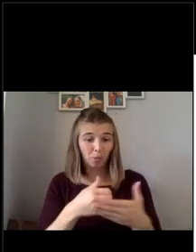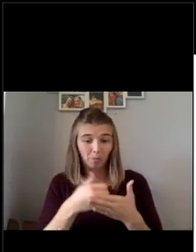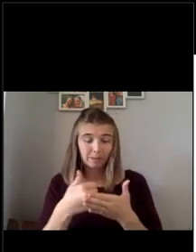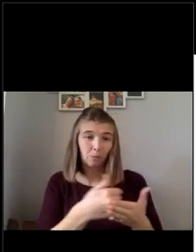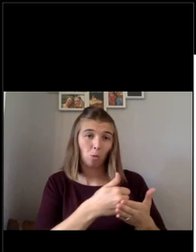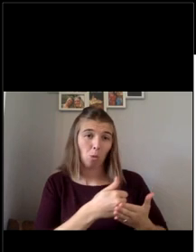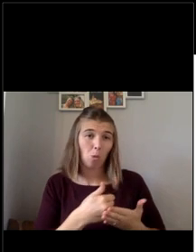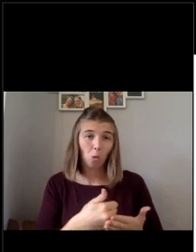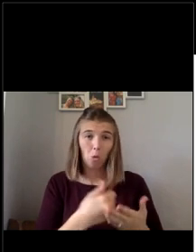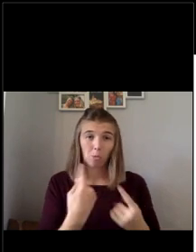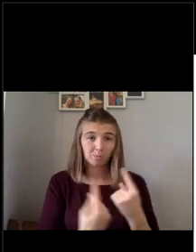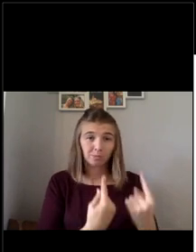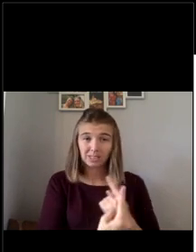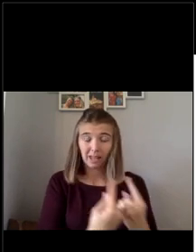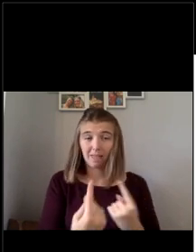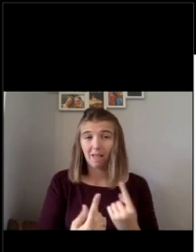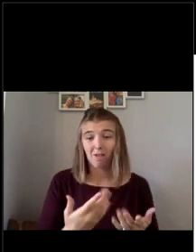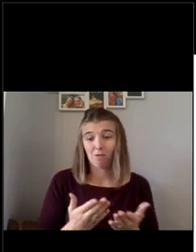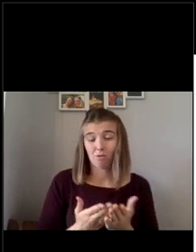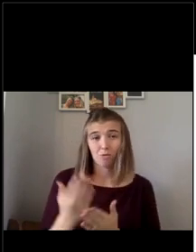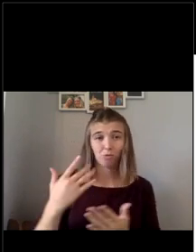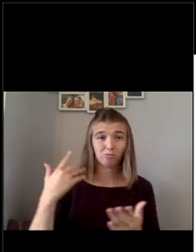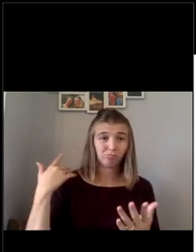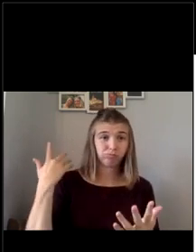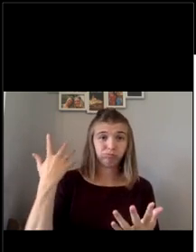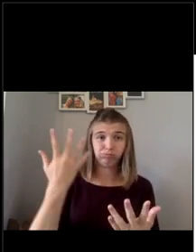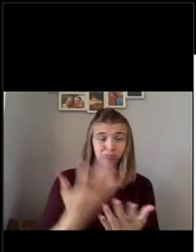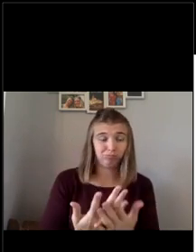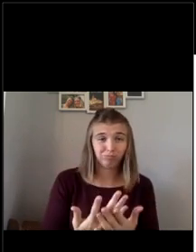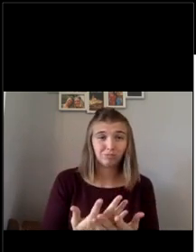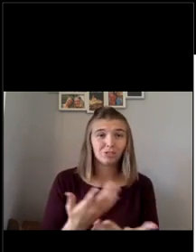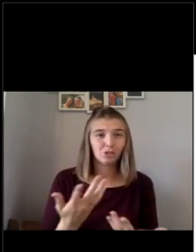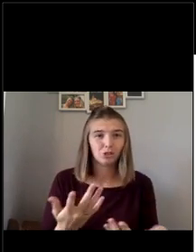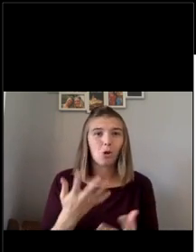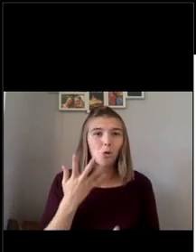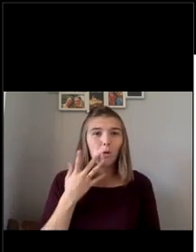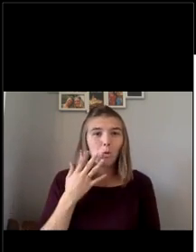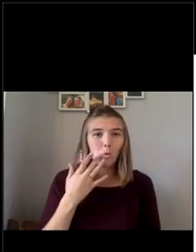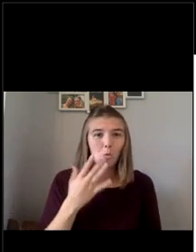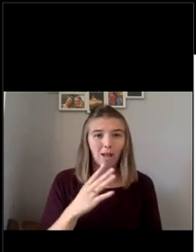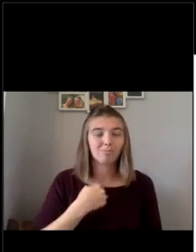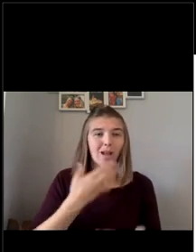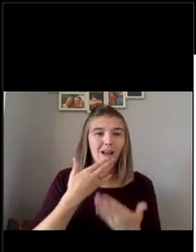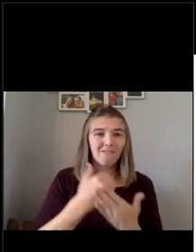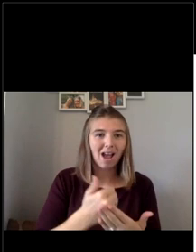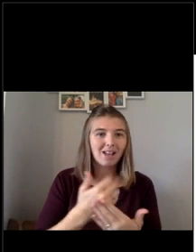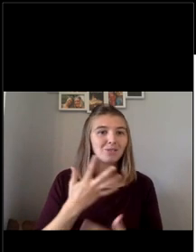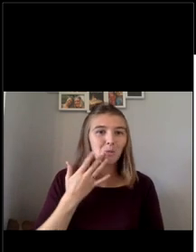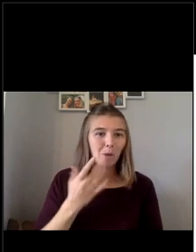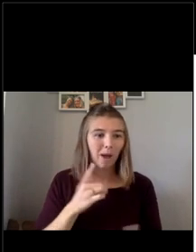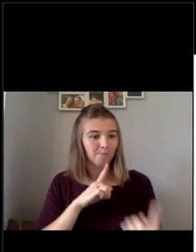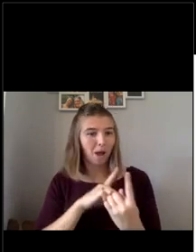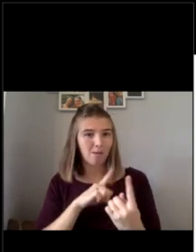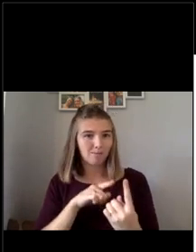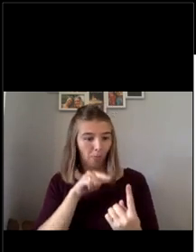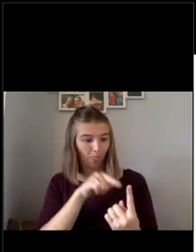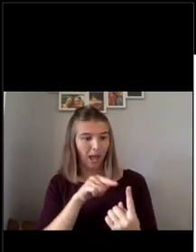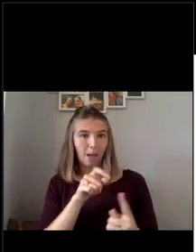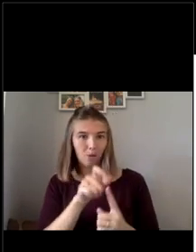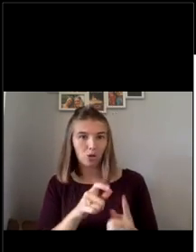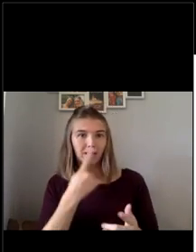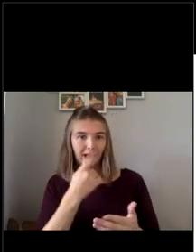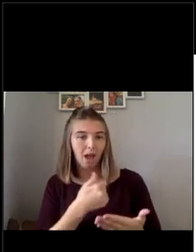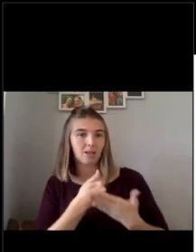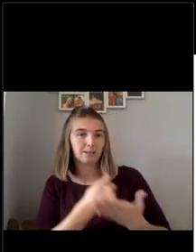isolation. So when you do come across some people like that, you know, make sure you hold on to them. But it also made me realize that